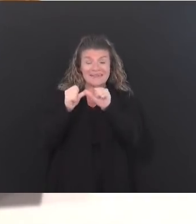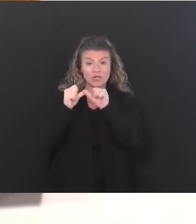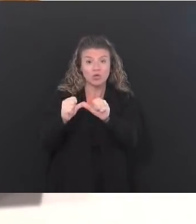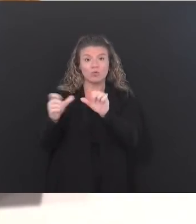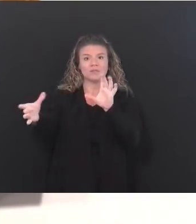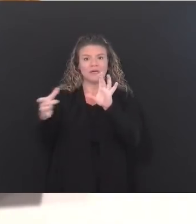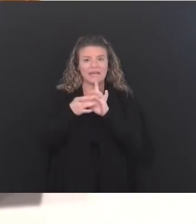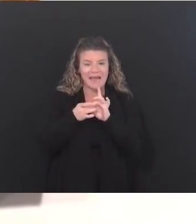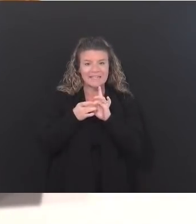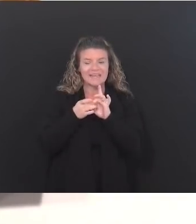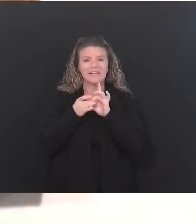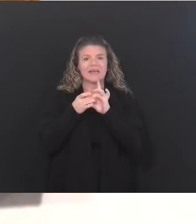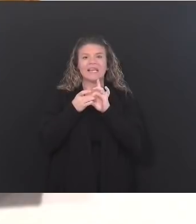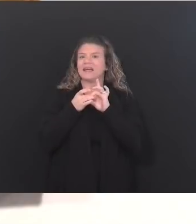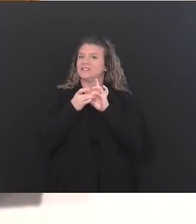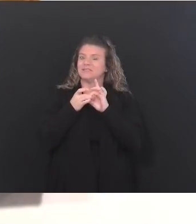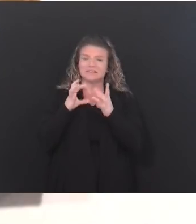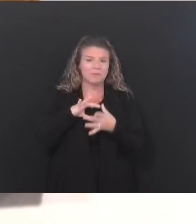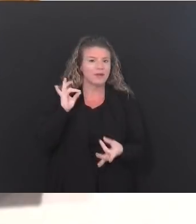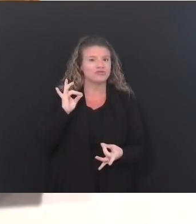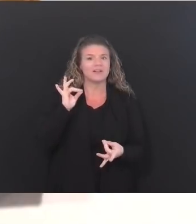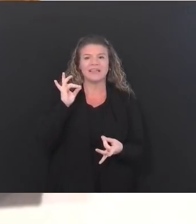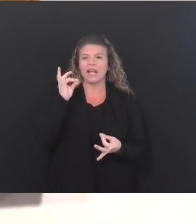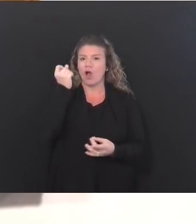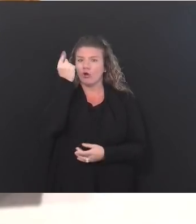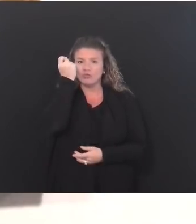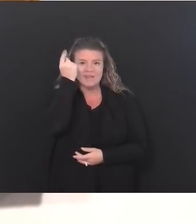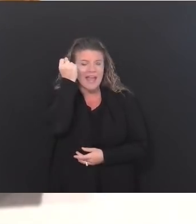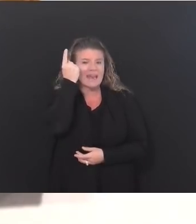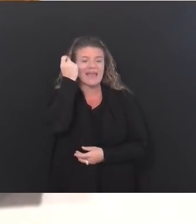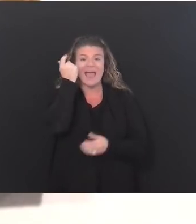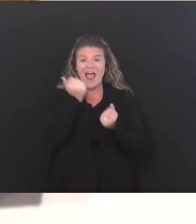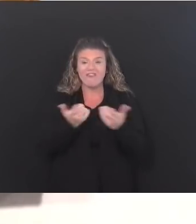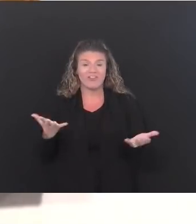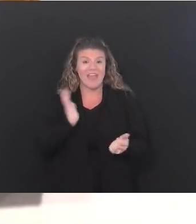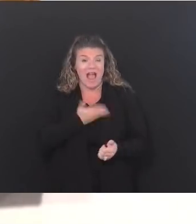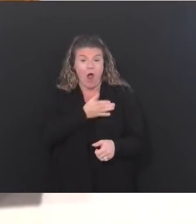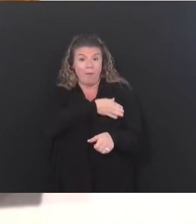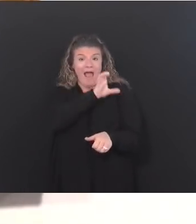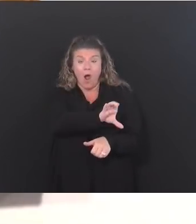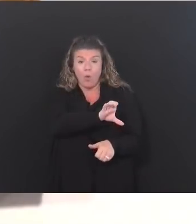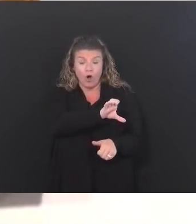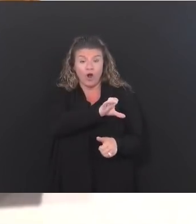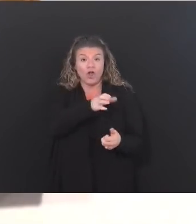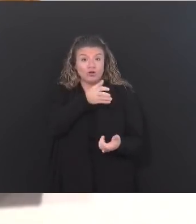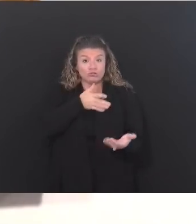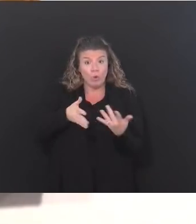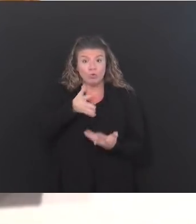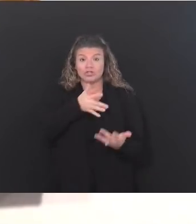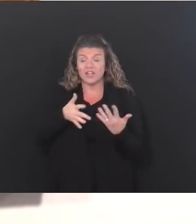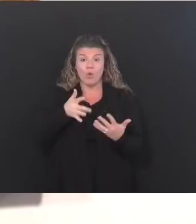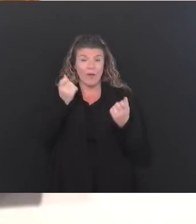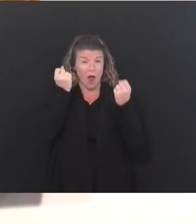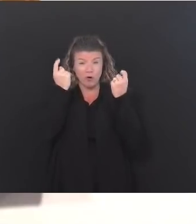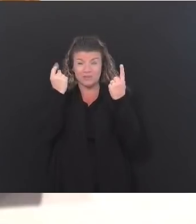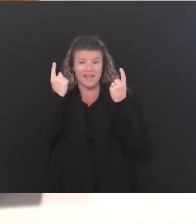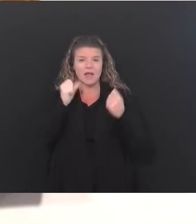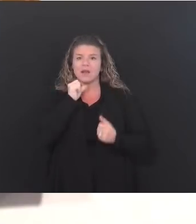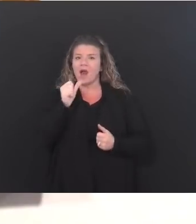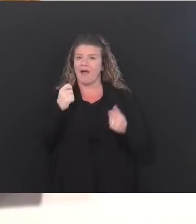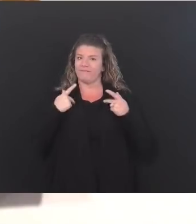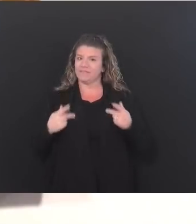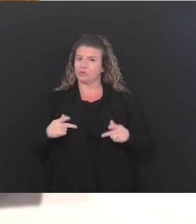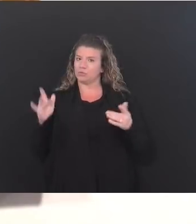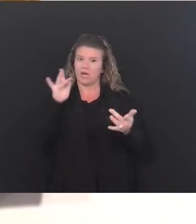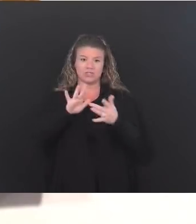connected spiritually, morally, socially, but not physically, in the state of West